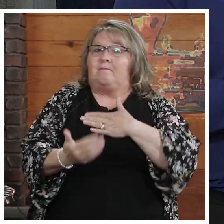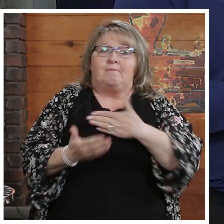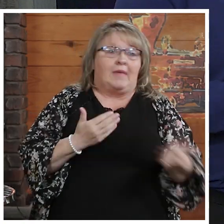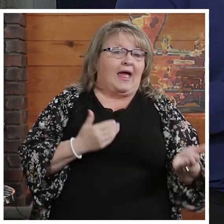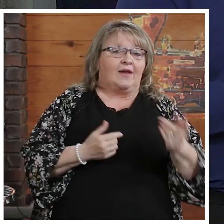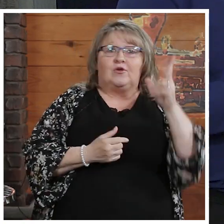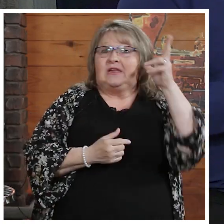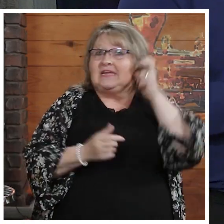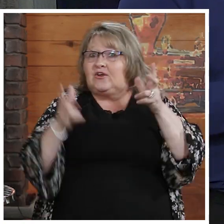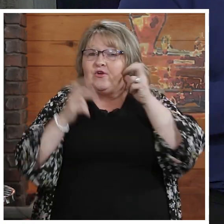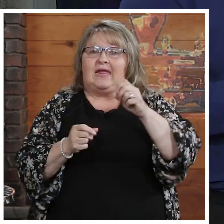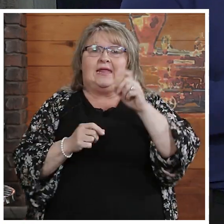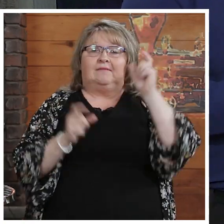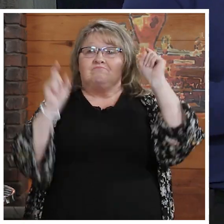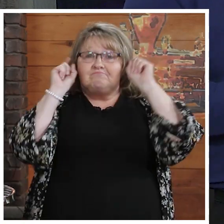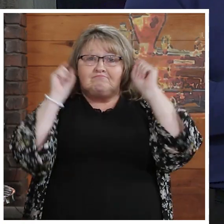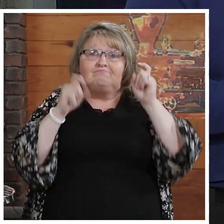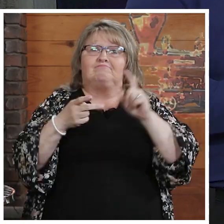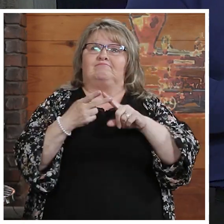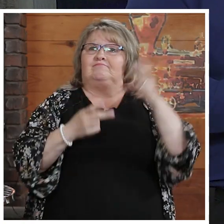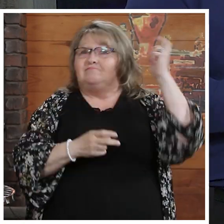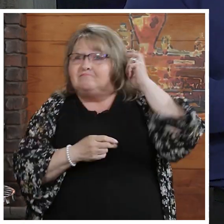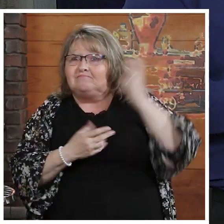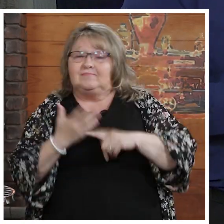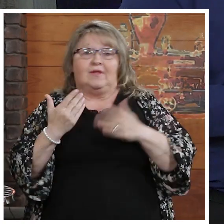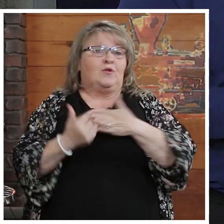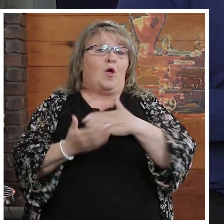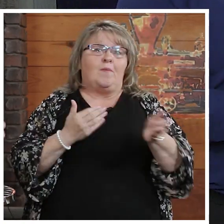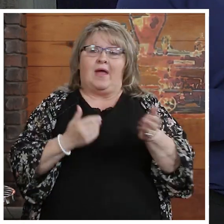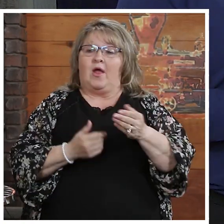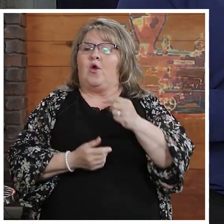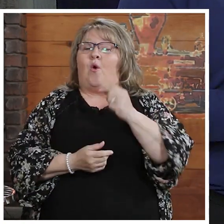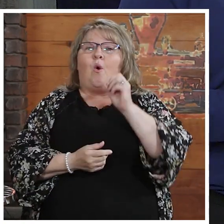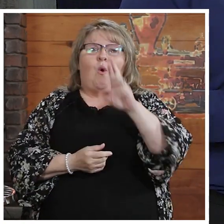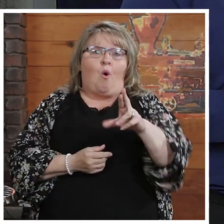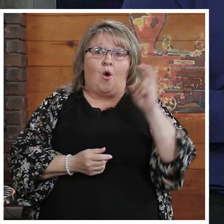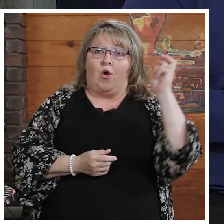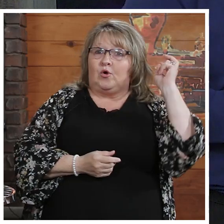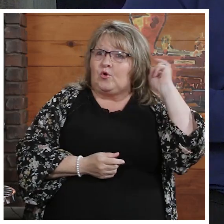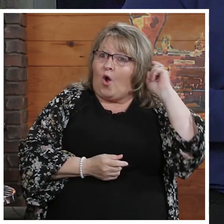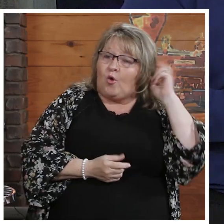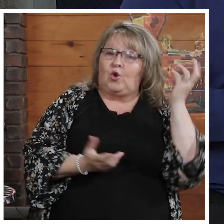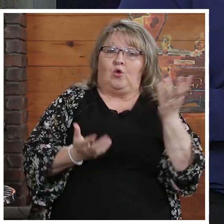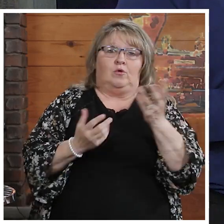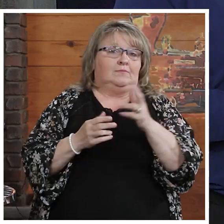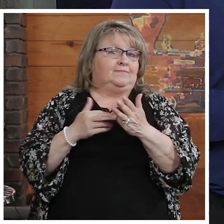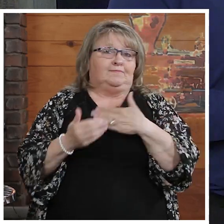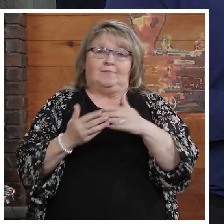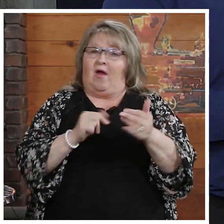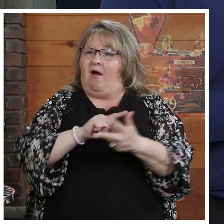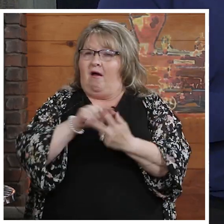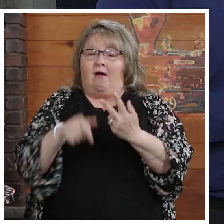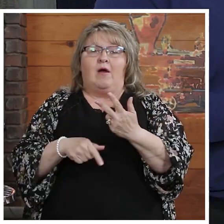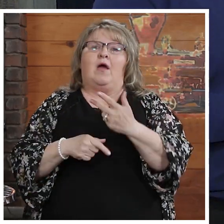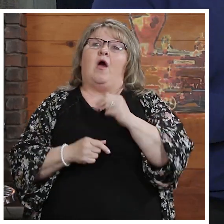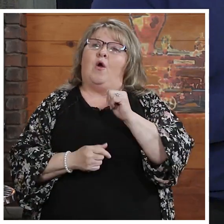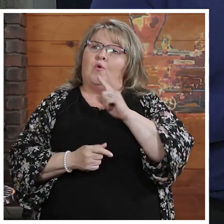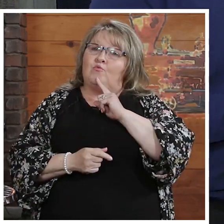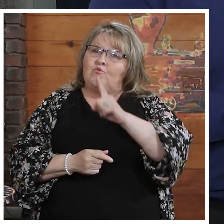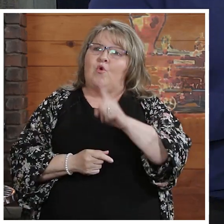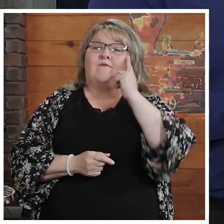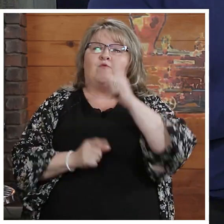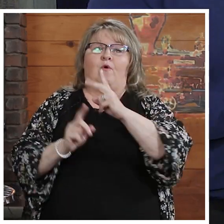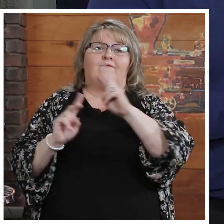devices like we fit for people with hearing losses, or if it is something like a cochlear implant, which is for very severe